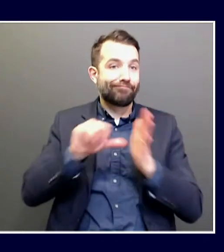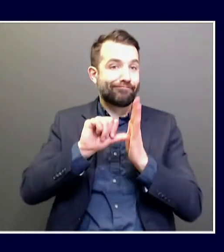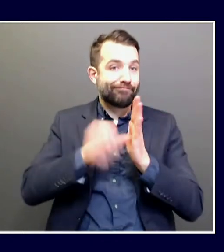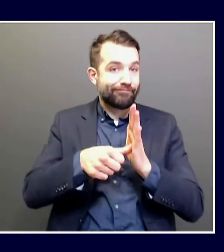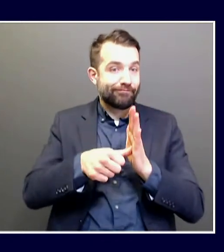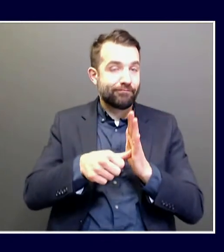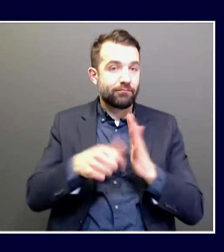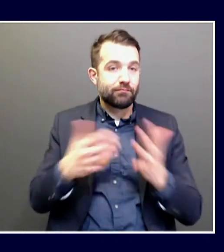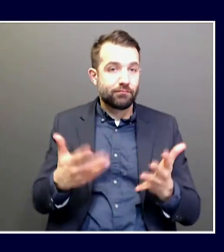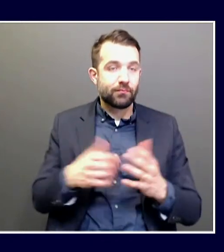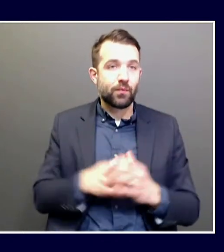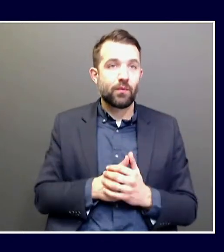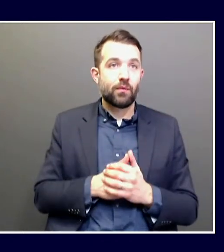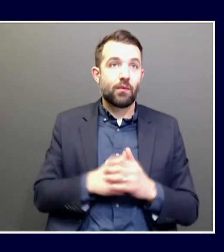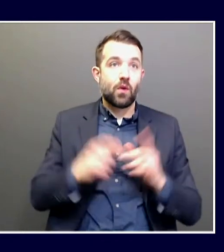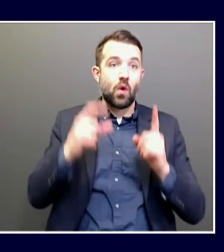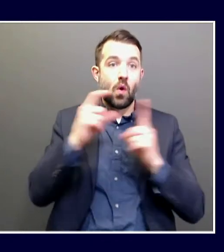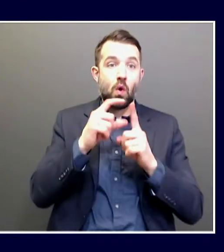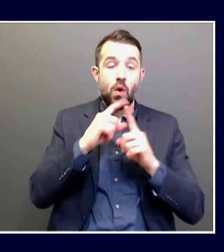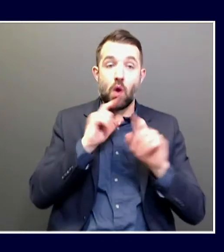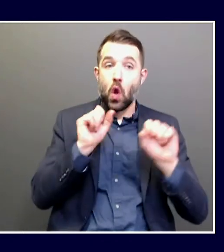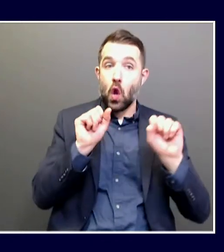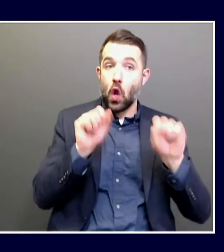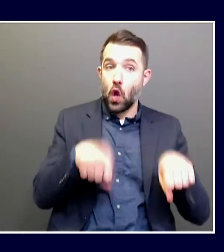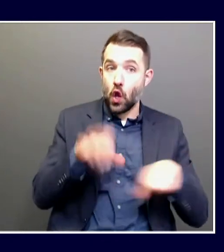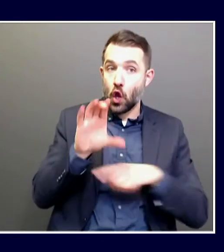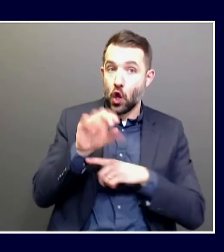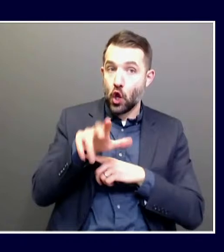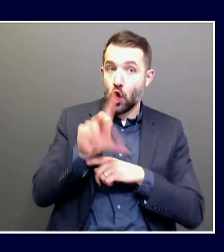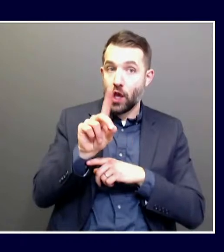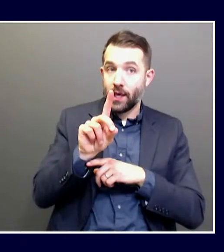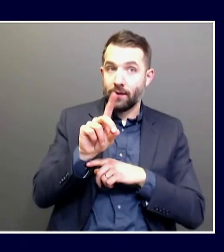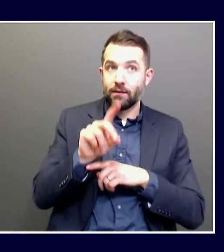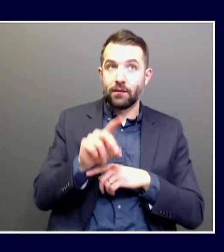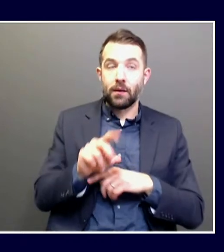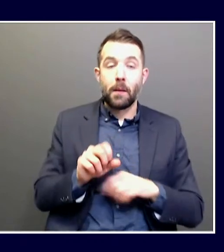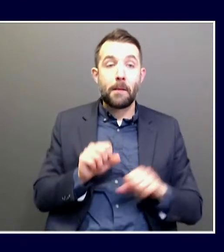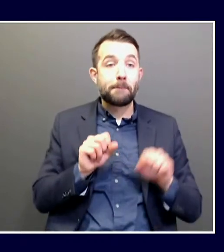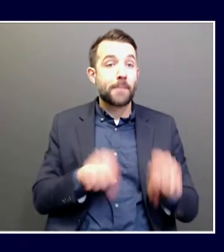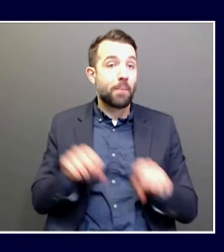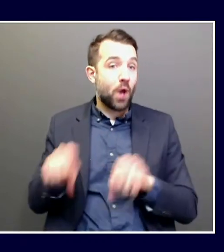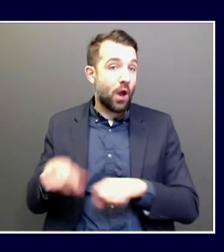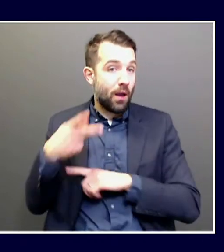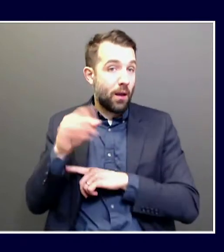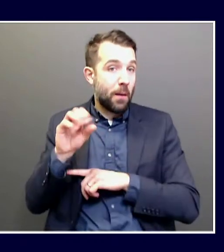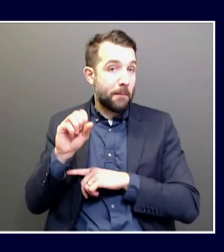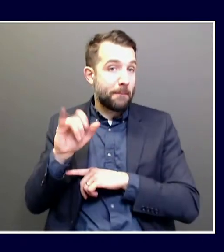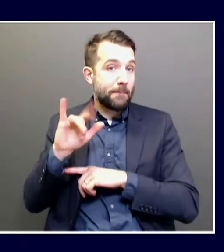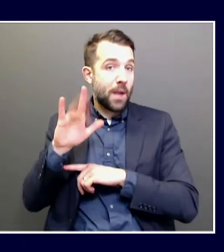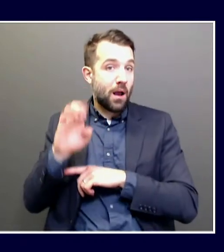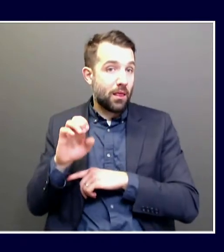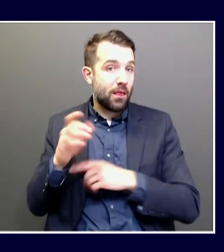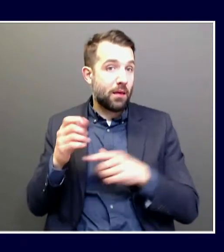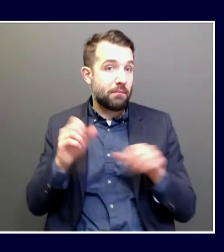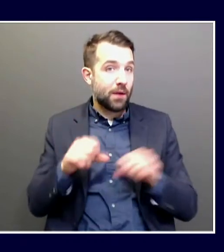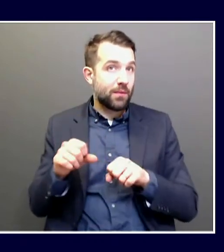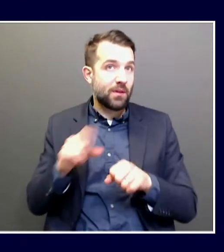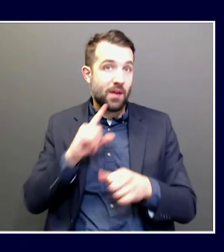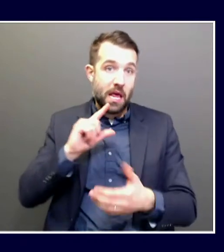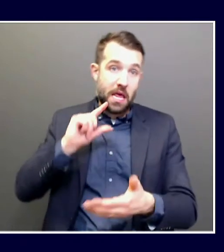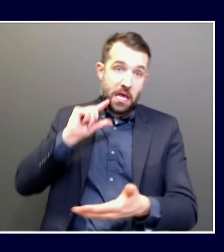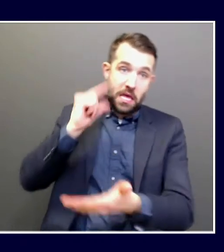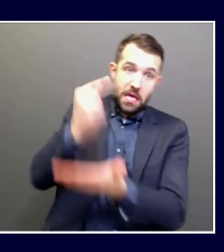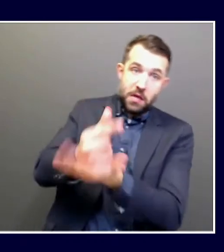and potentially. Hard to know. There were those who said that about Delta, and then the subject. If there's not